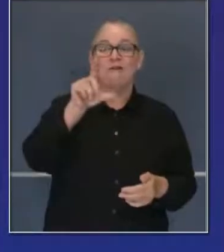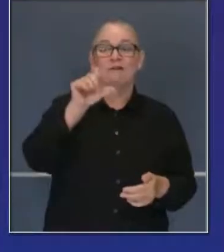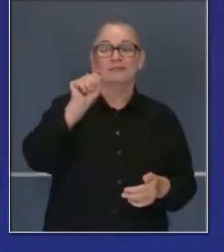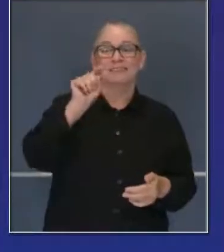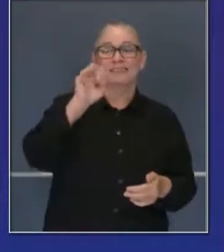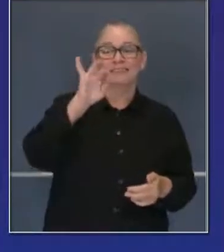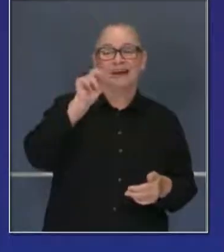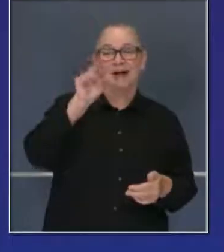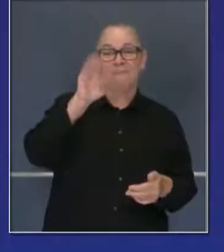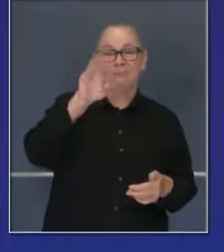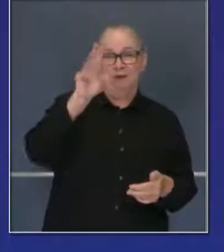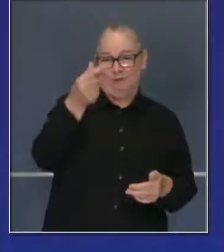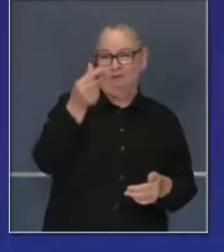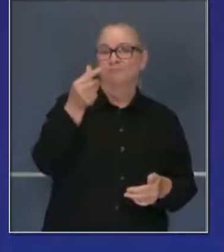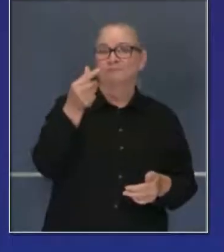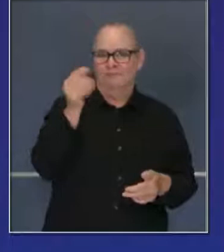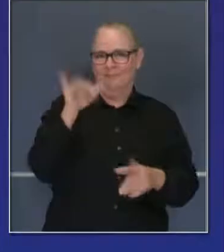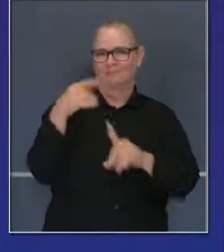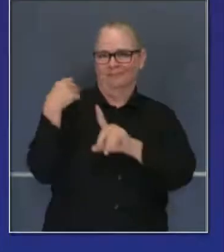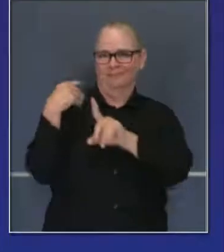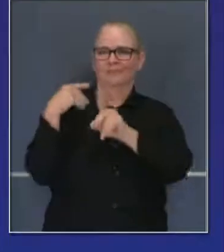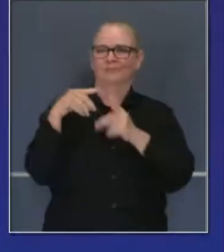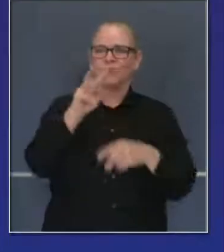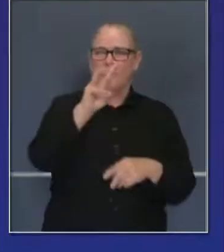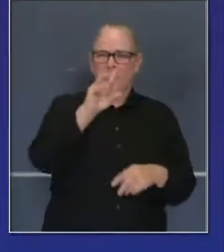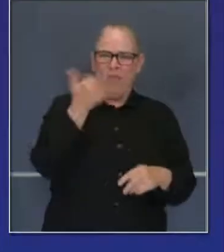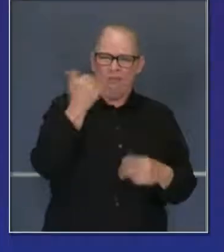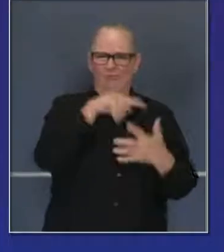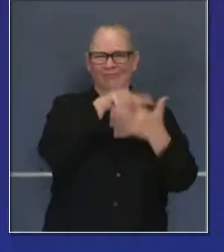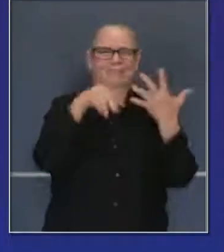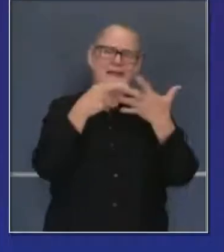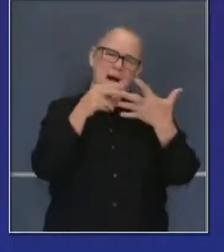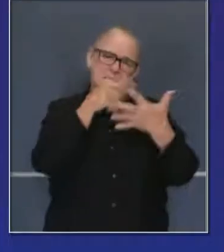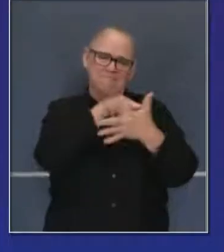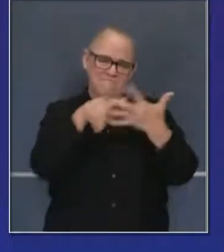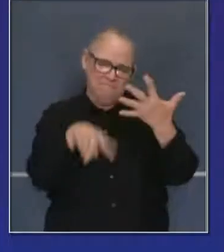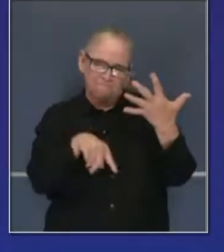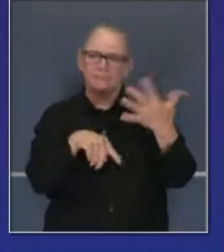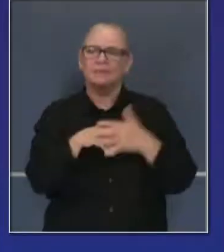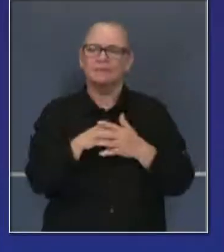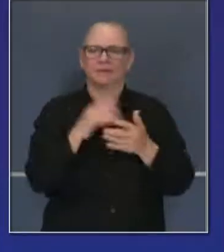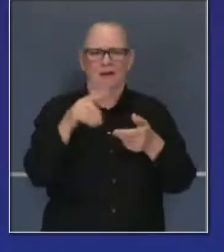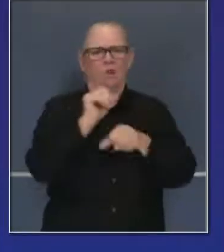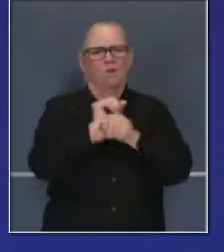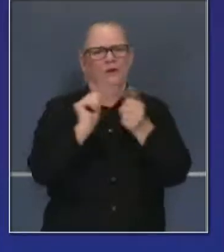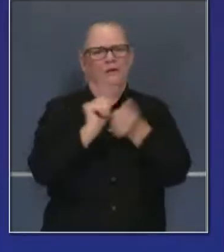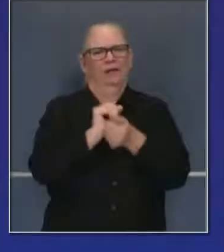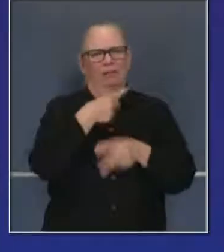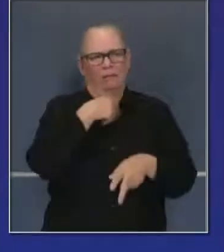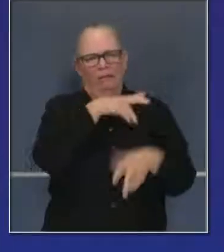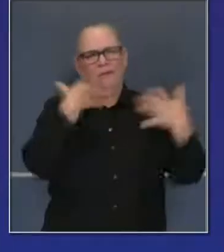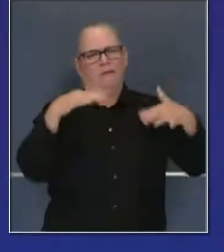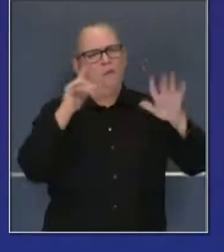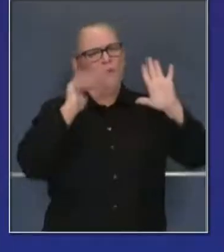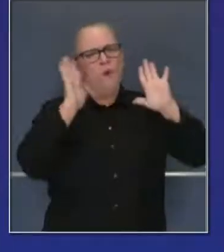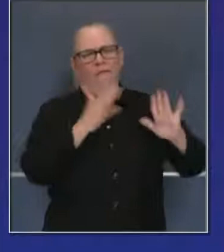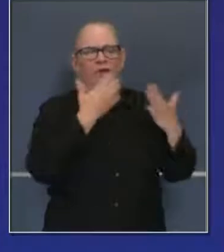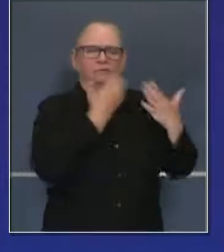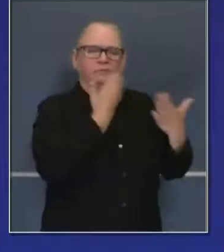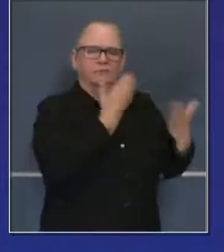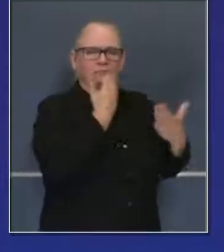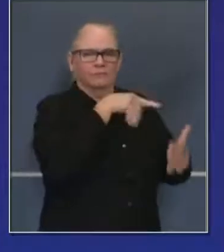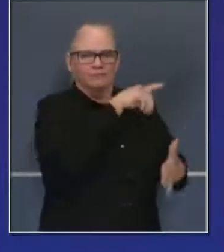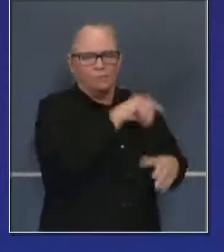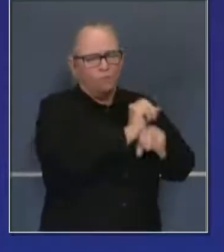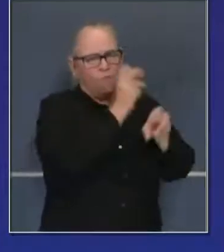of their outstanding support as well, representing that work group in advancing this cause. Cause, again, that many of you